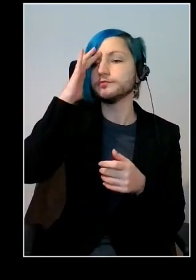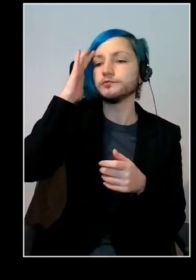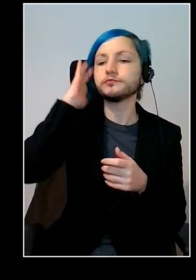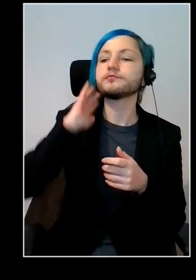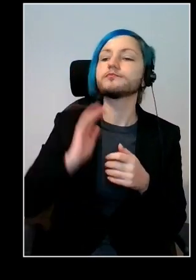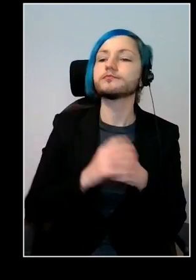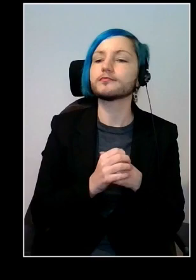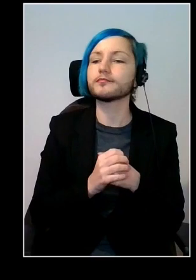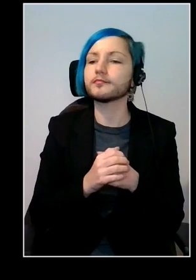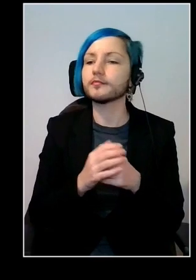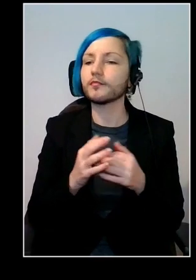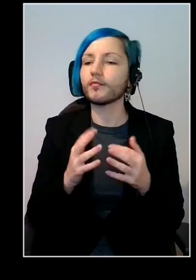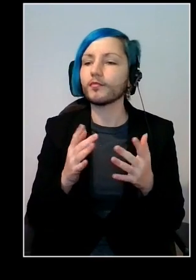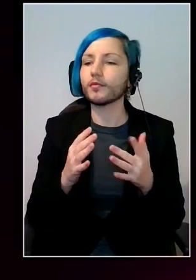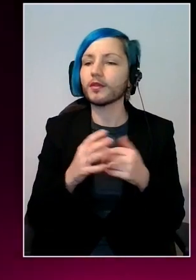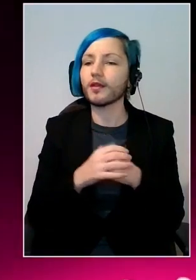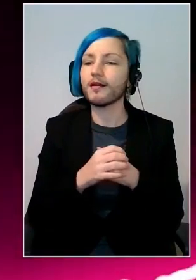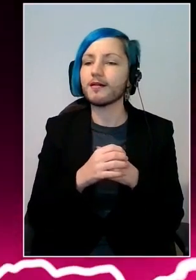National Apprenticeship Awards.